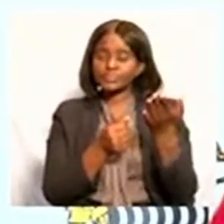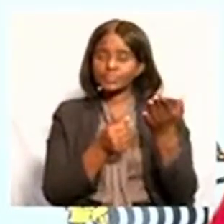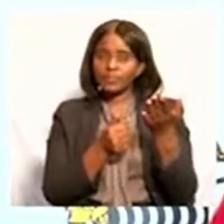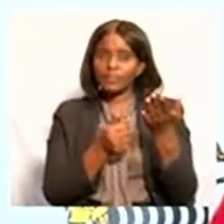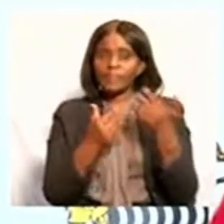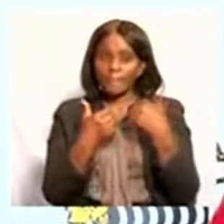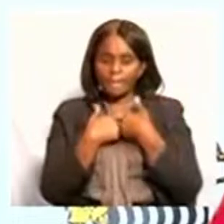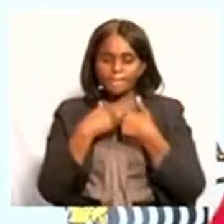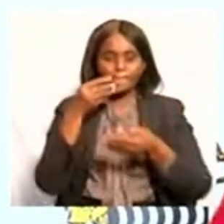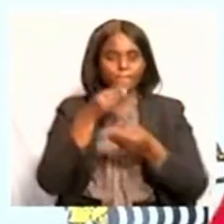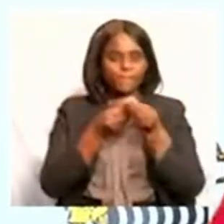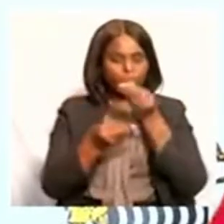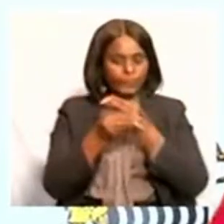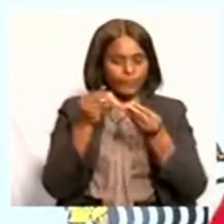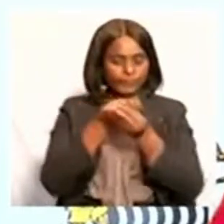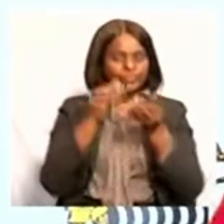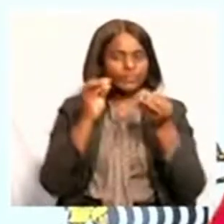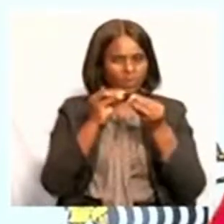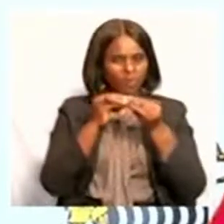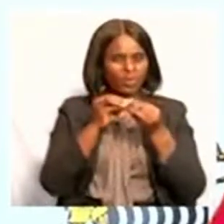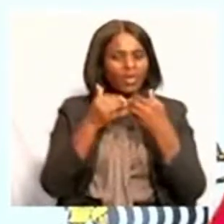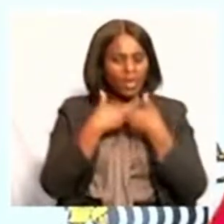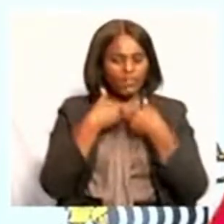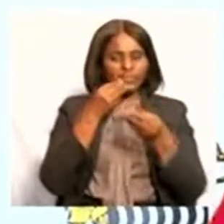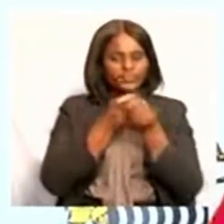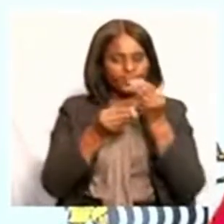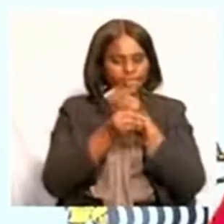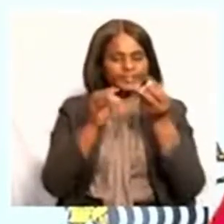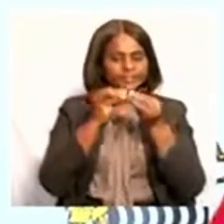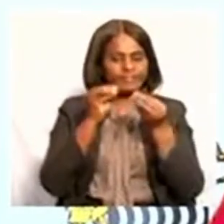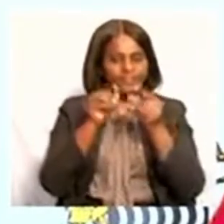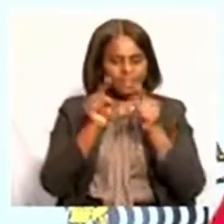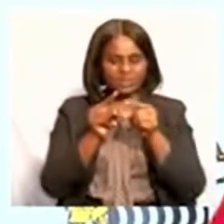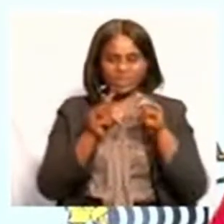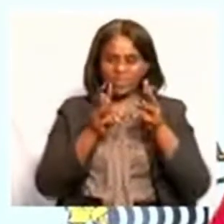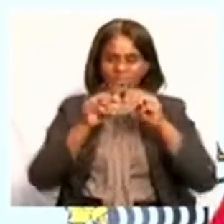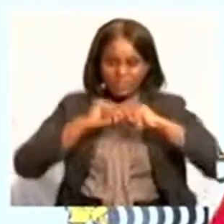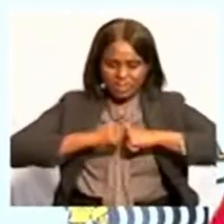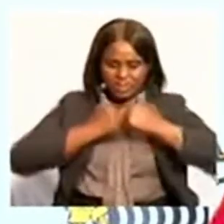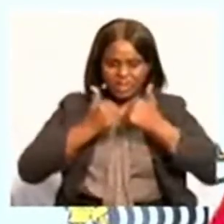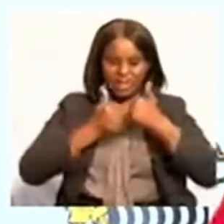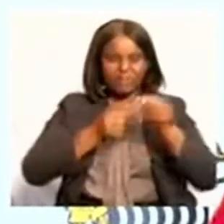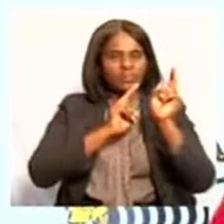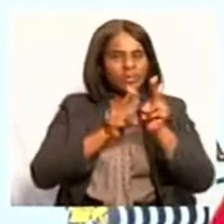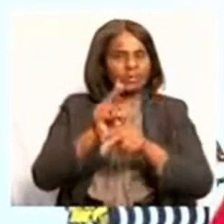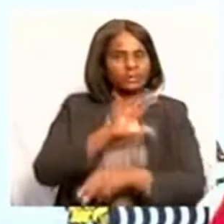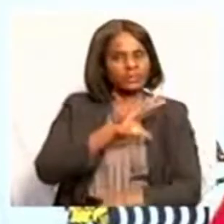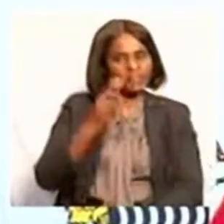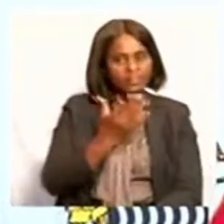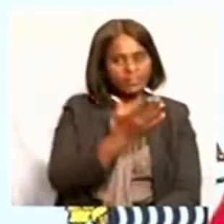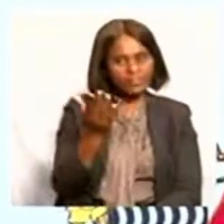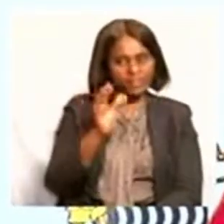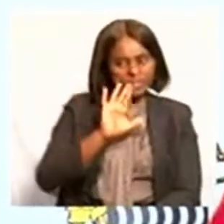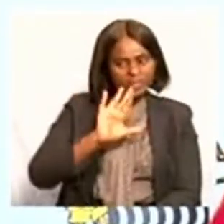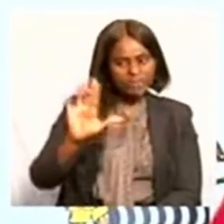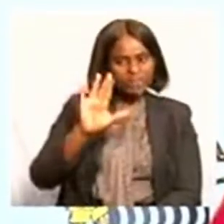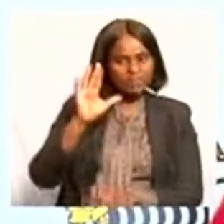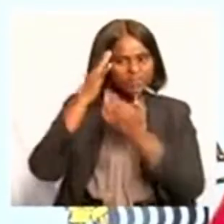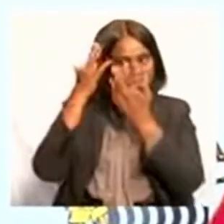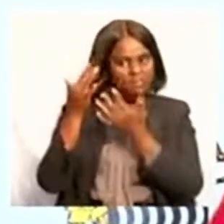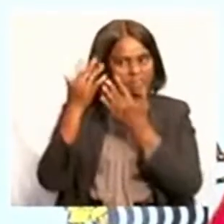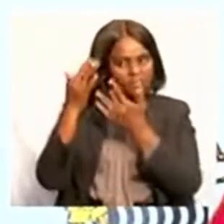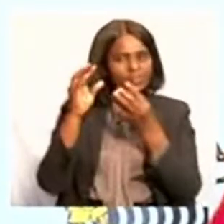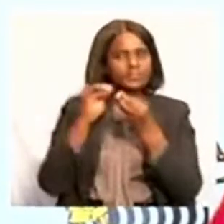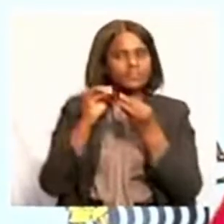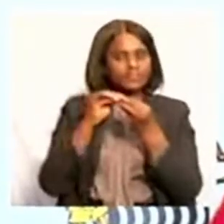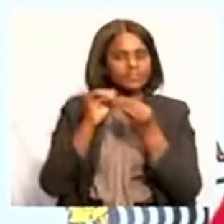they've contributed quite a lot in that the way we are now responding to their